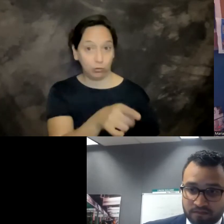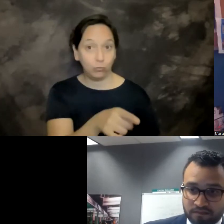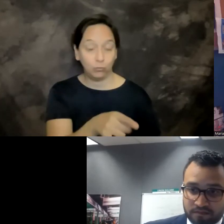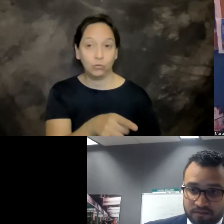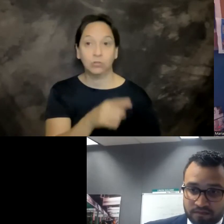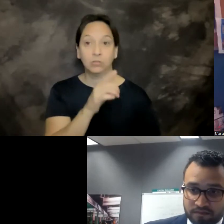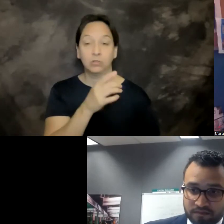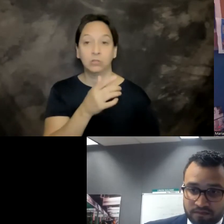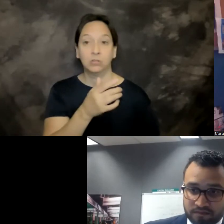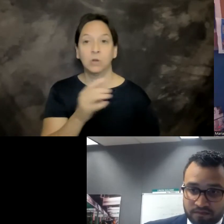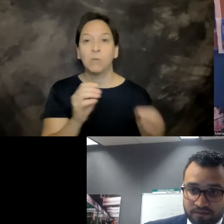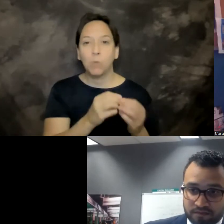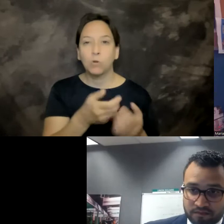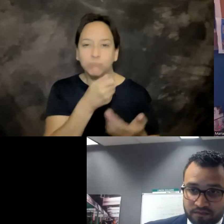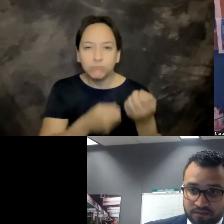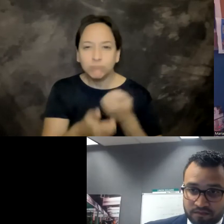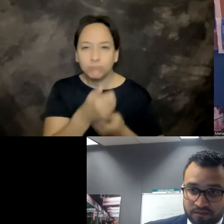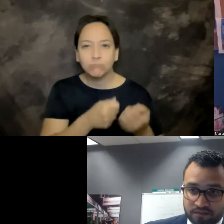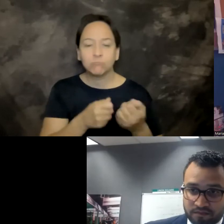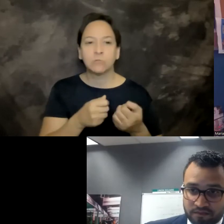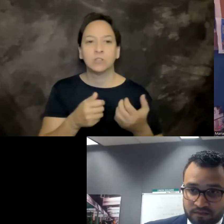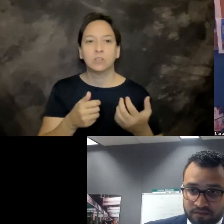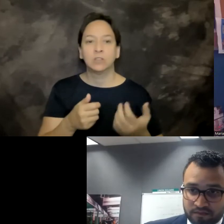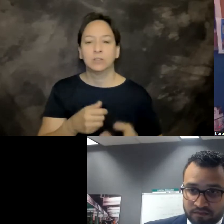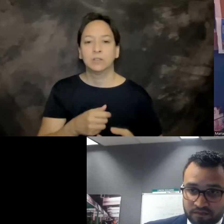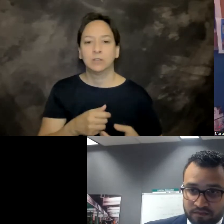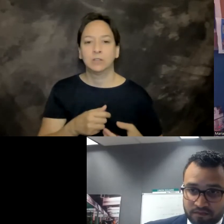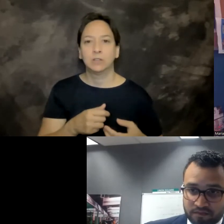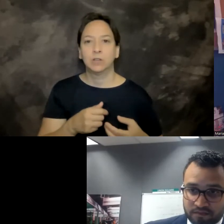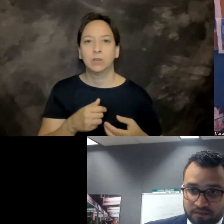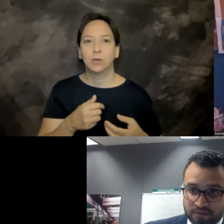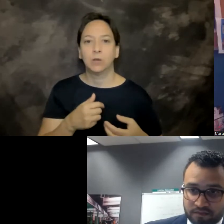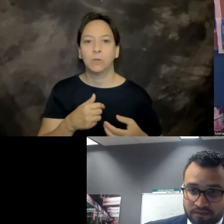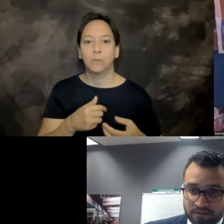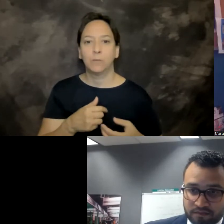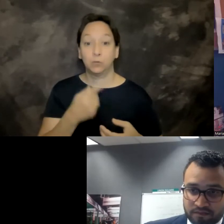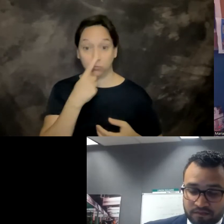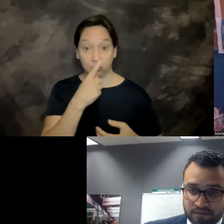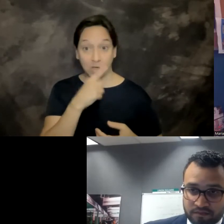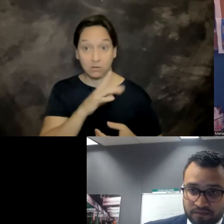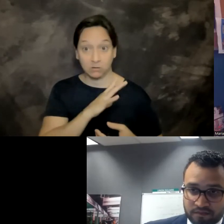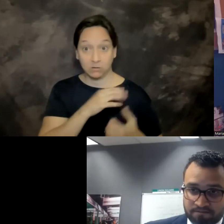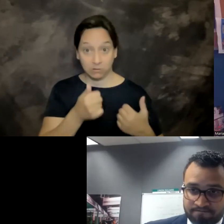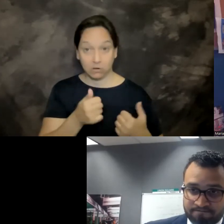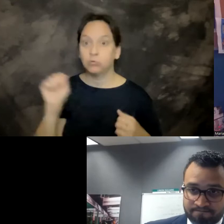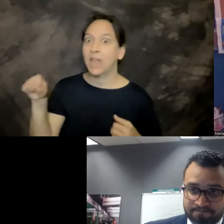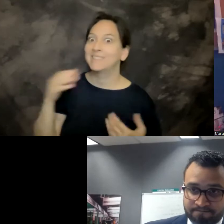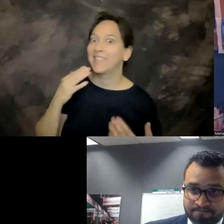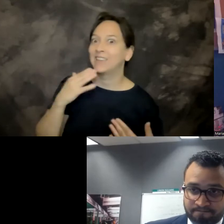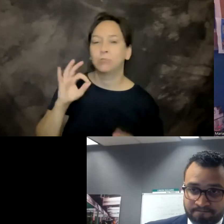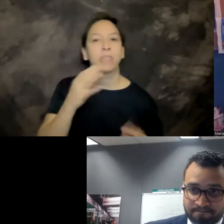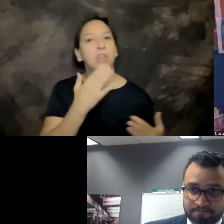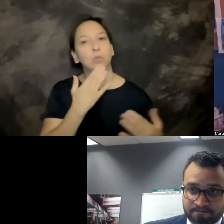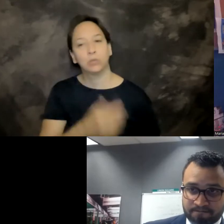just get a sense of what the tension is there beyond what I'm thinking. Is that okay with you? Thank you. Yes. Thank you. Yes. Thank you so